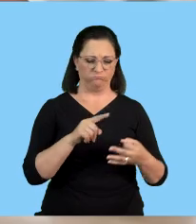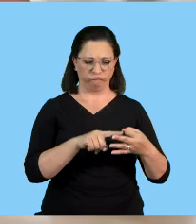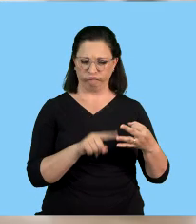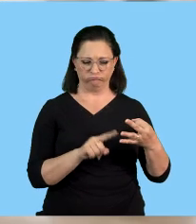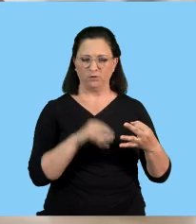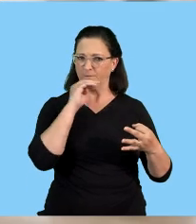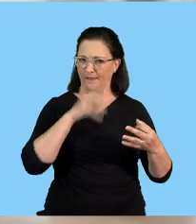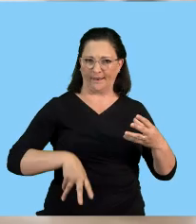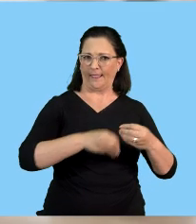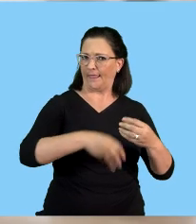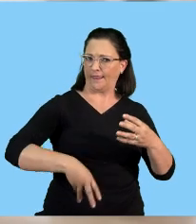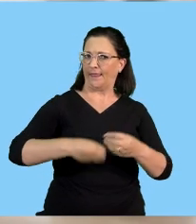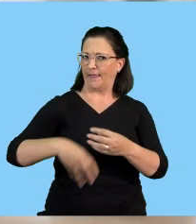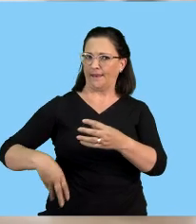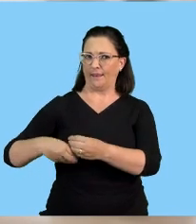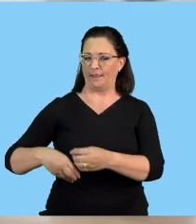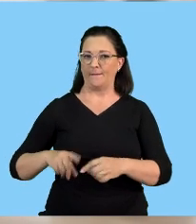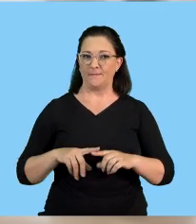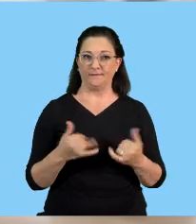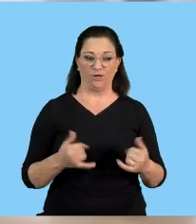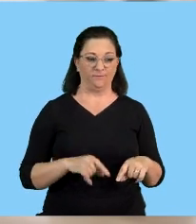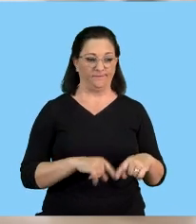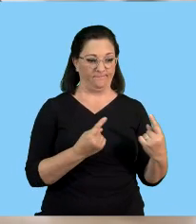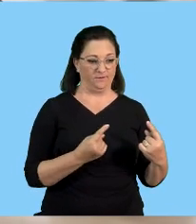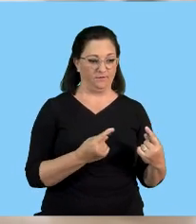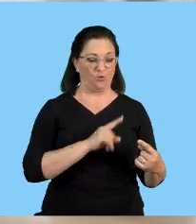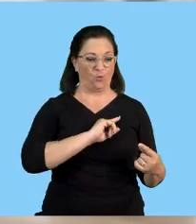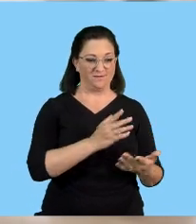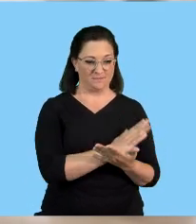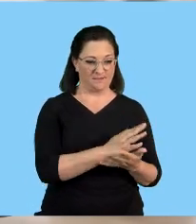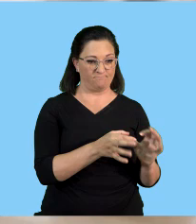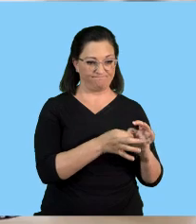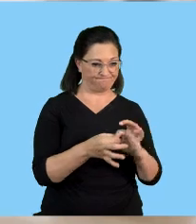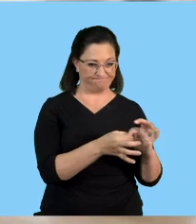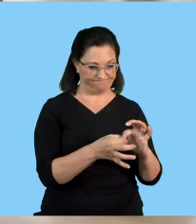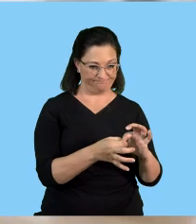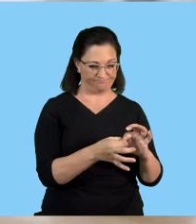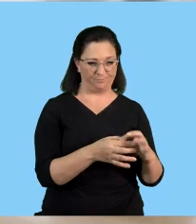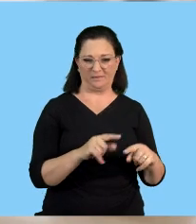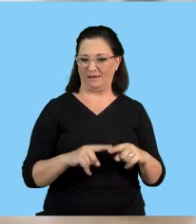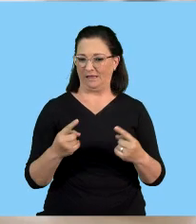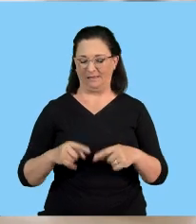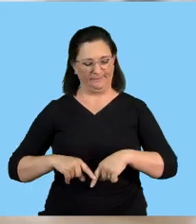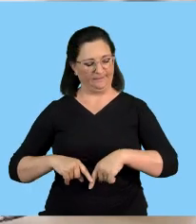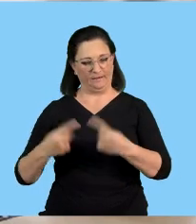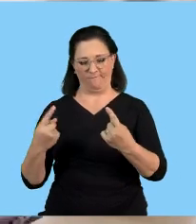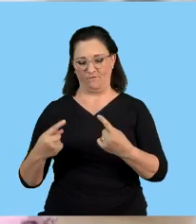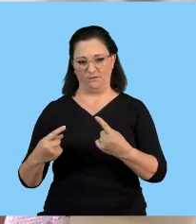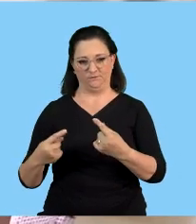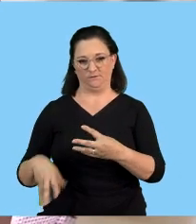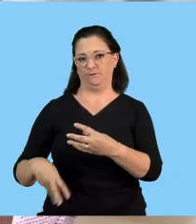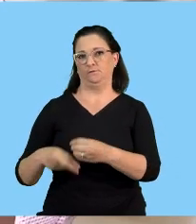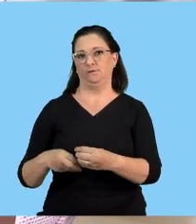new products, but the manner in which we are adding them, it's different because with the others, it's related to existing products, but others,